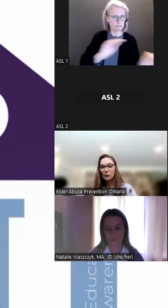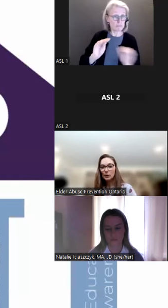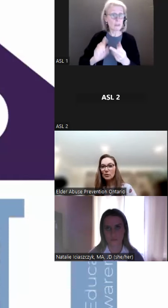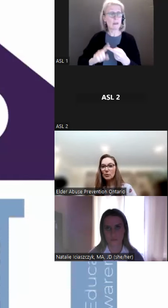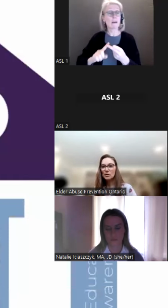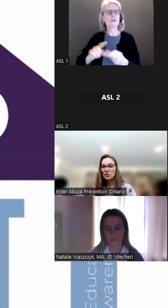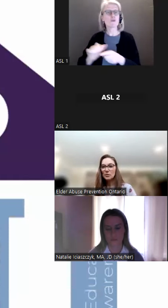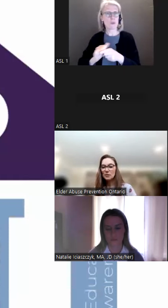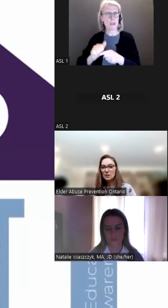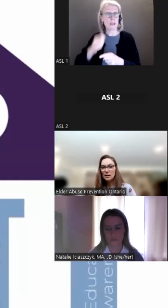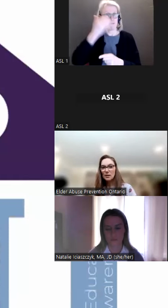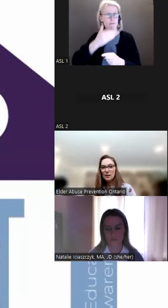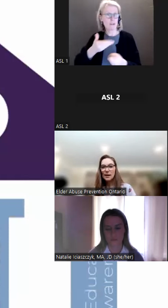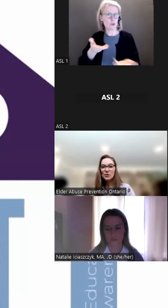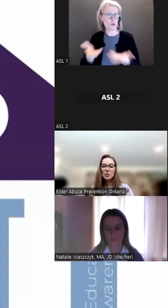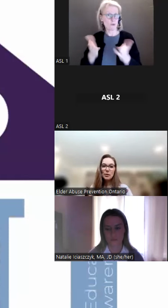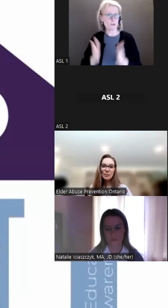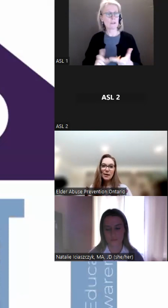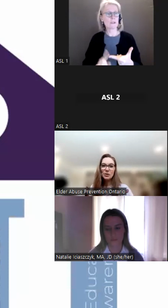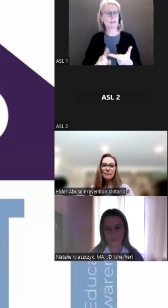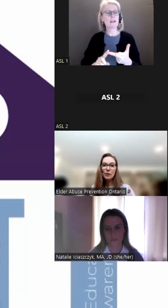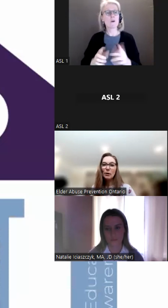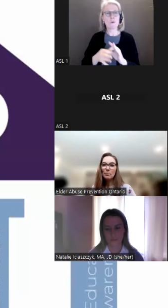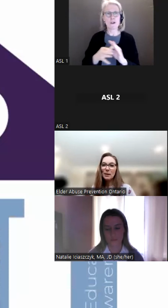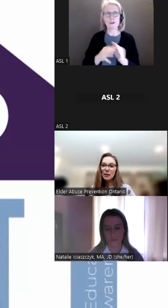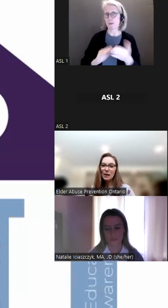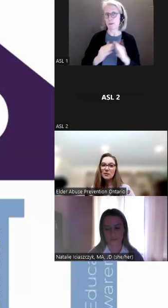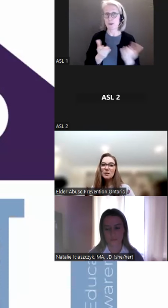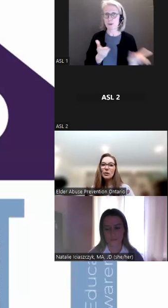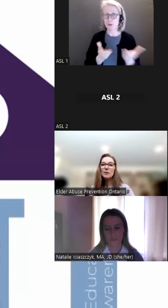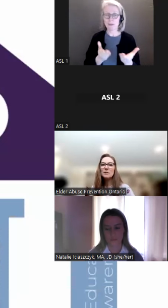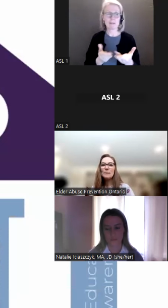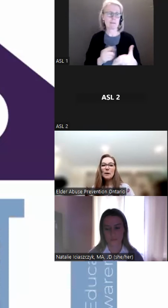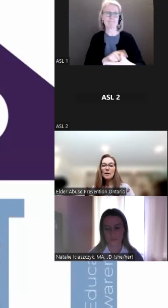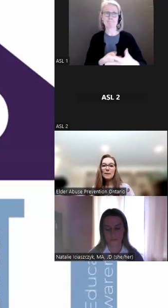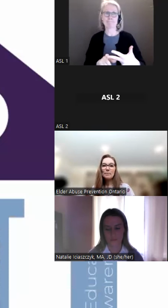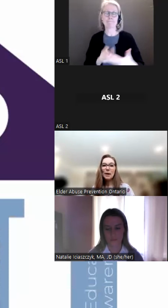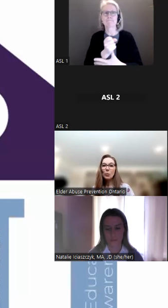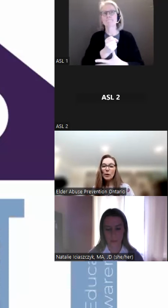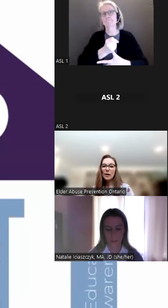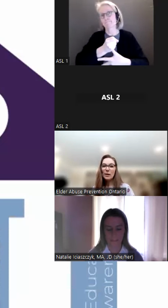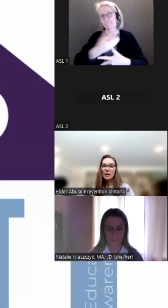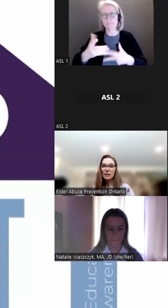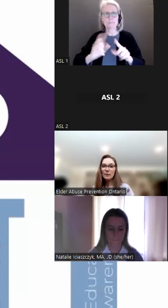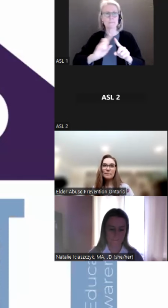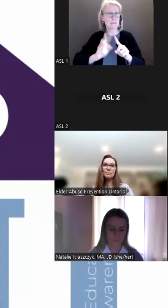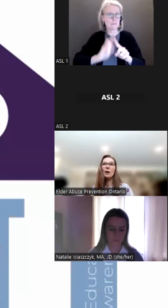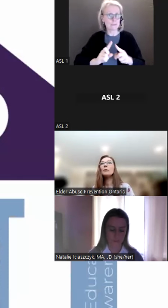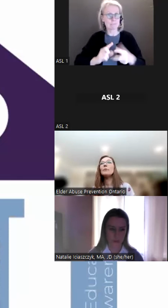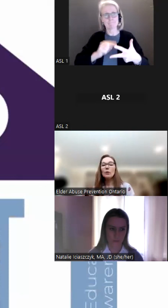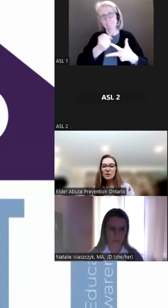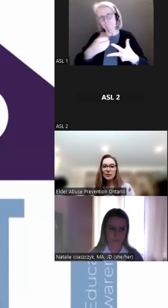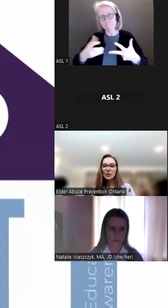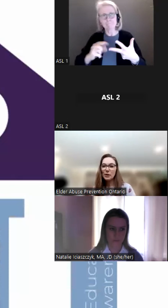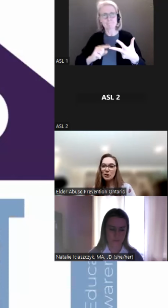and working with community services. And as you can imagine, there are many, many activities that we